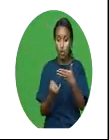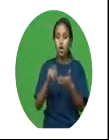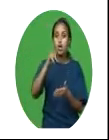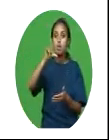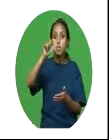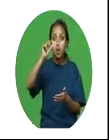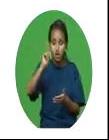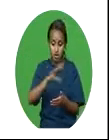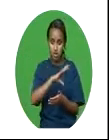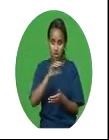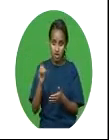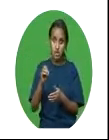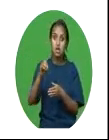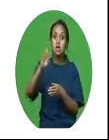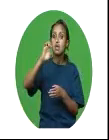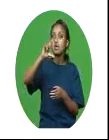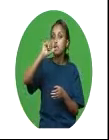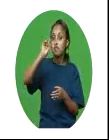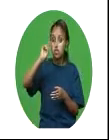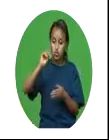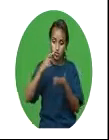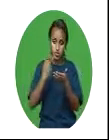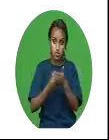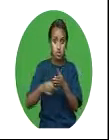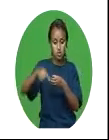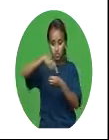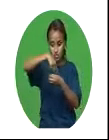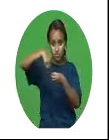and elevation of a cylinder with the given dimensions.